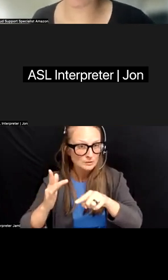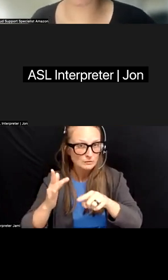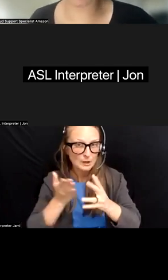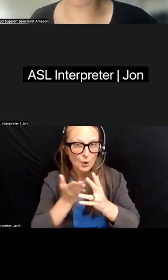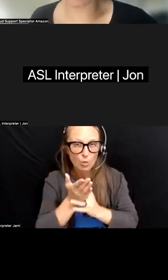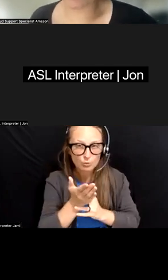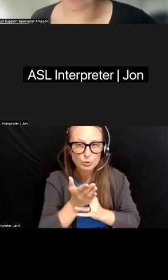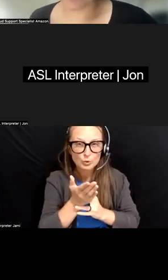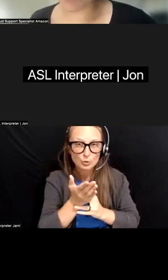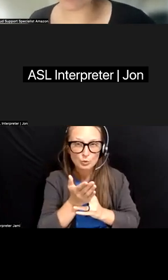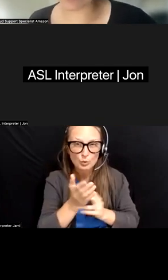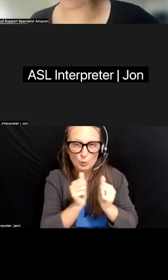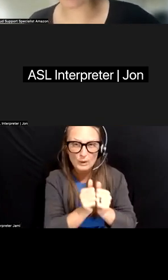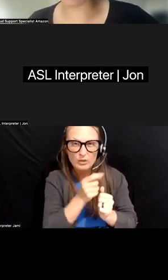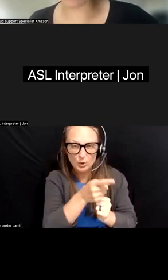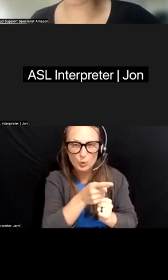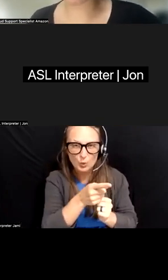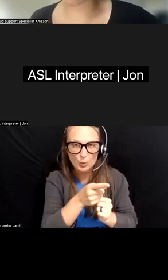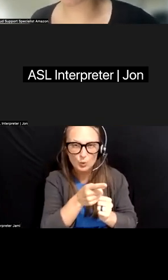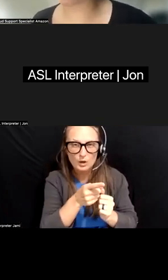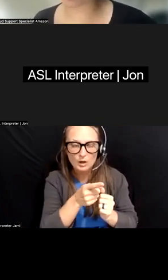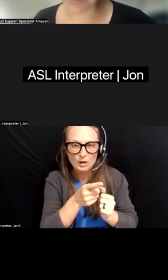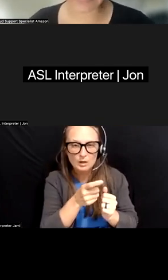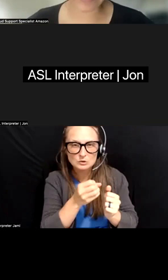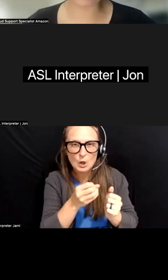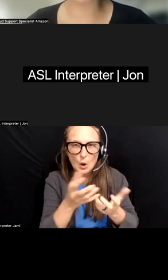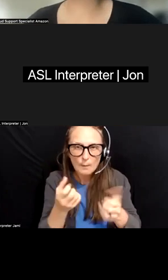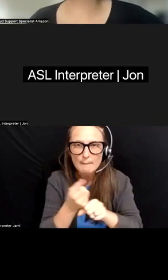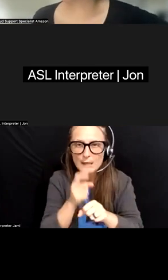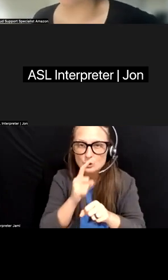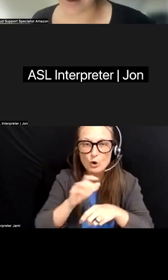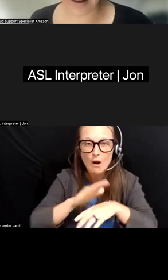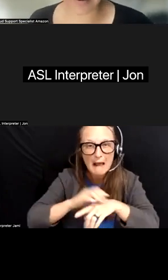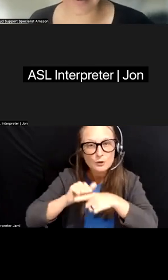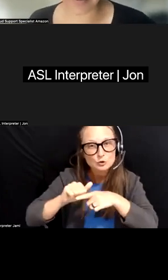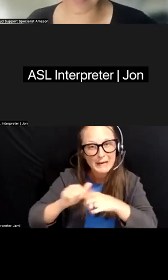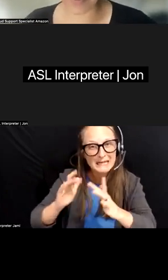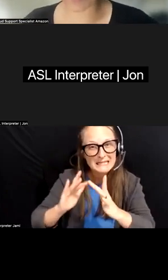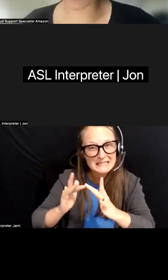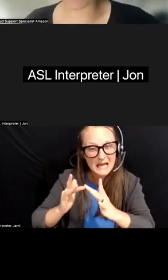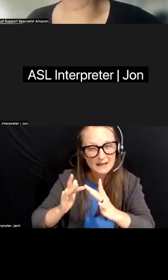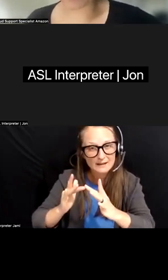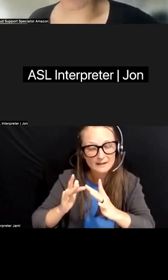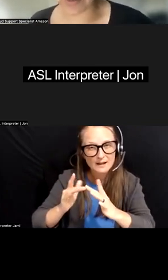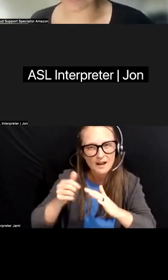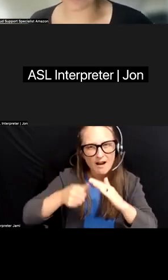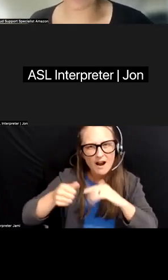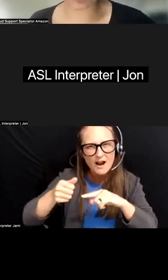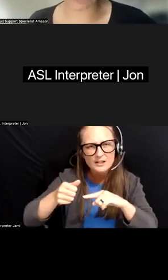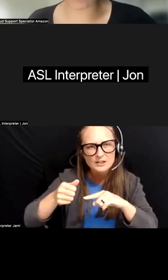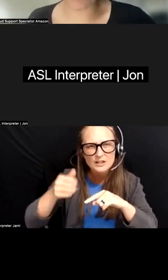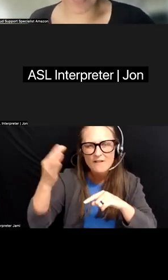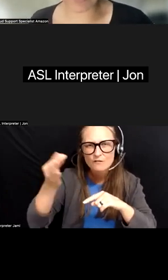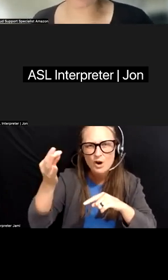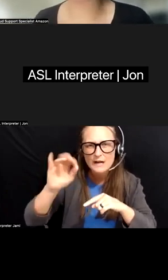all will answer. So maybe take the next minute just to make sure you're on the training site, and under Friday,